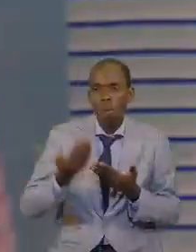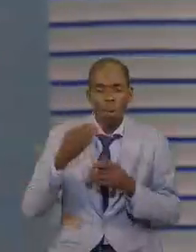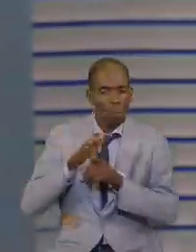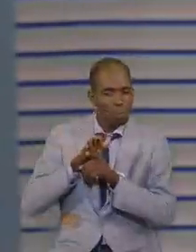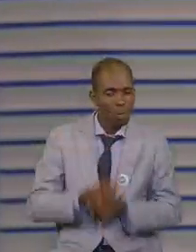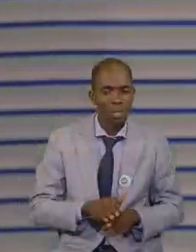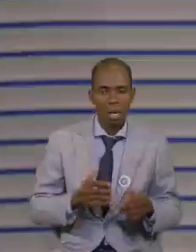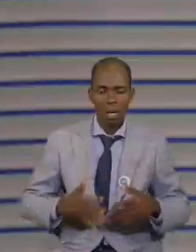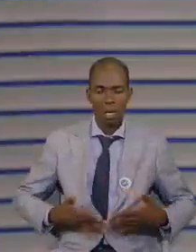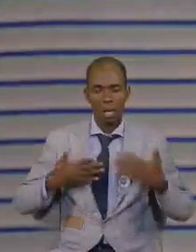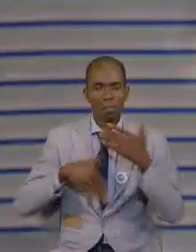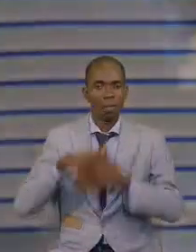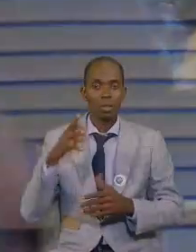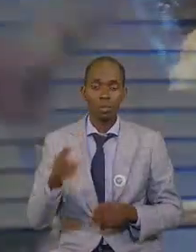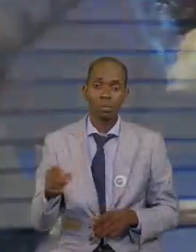life,